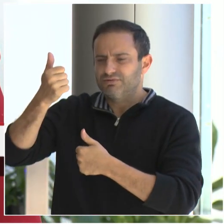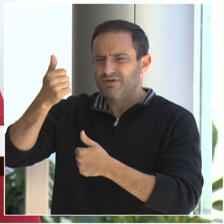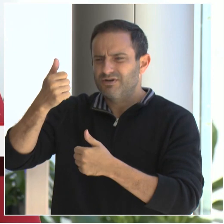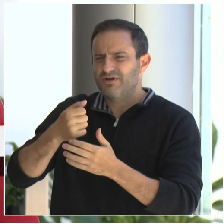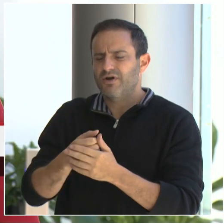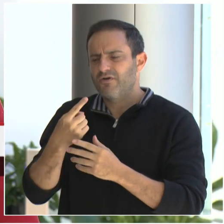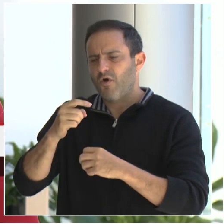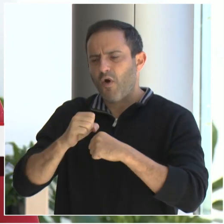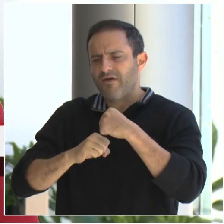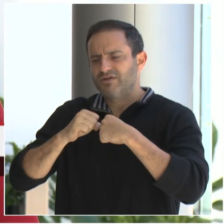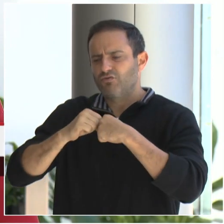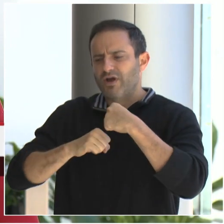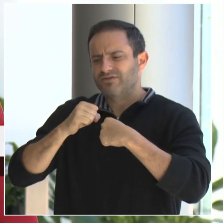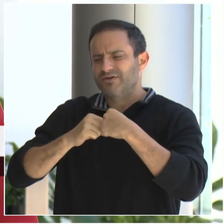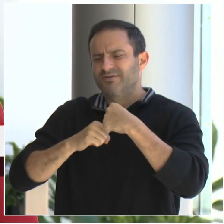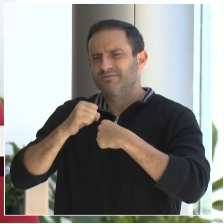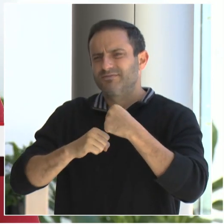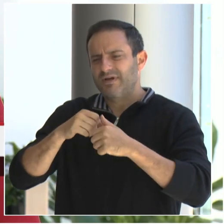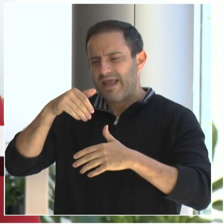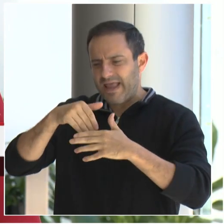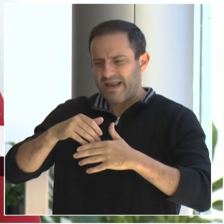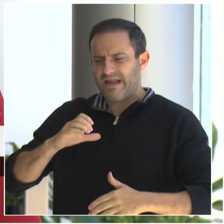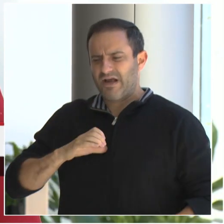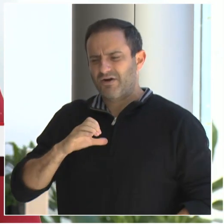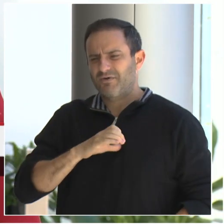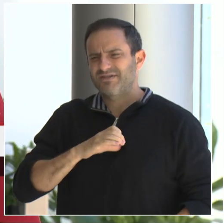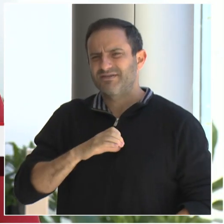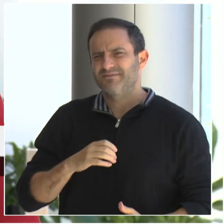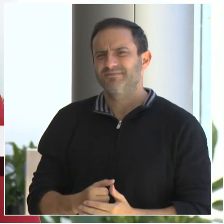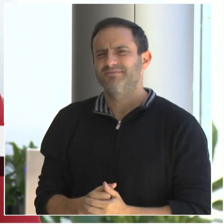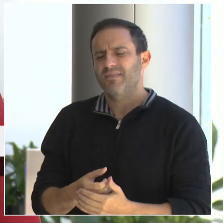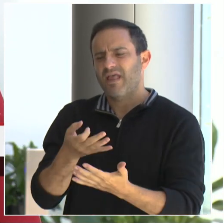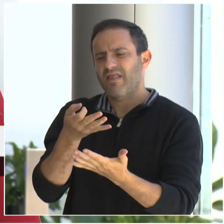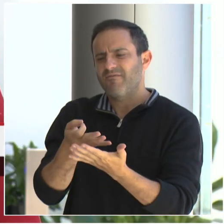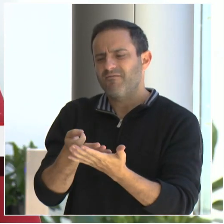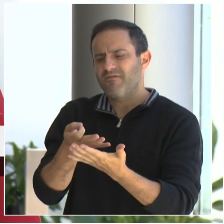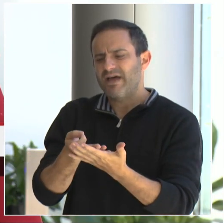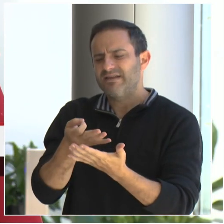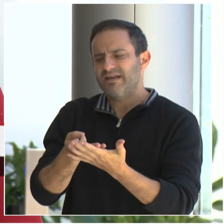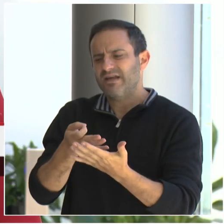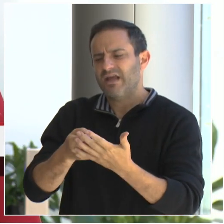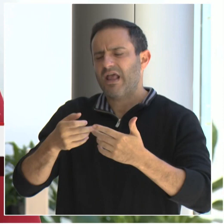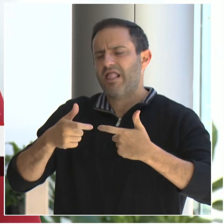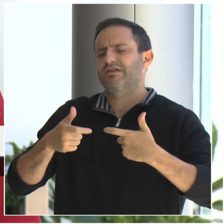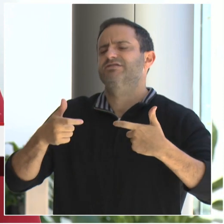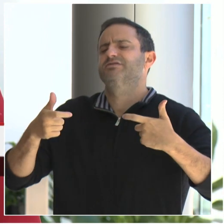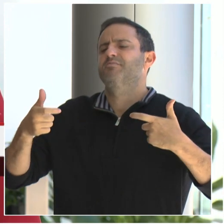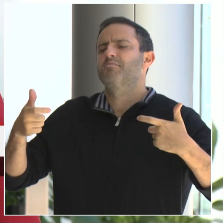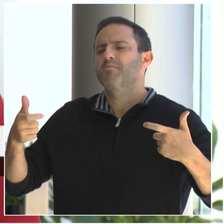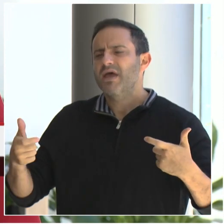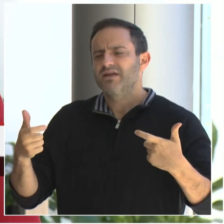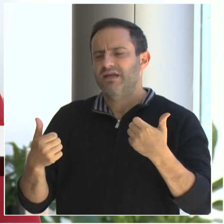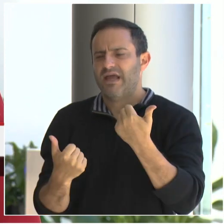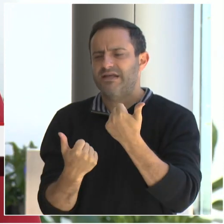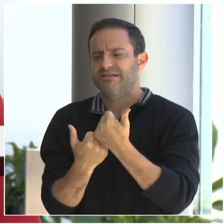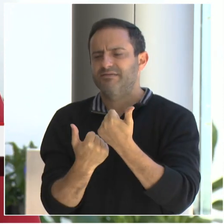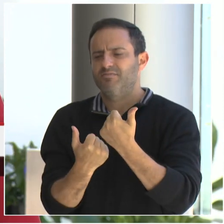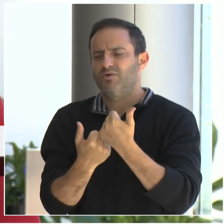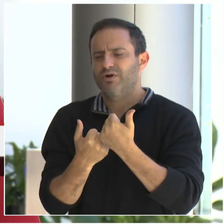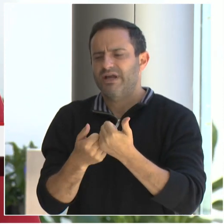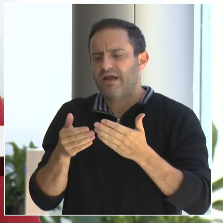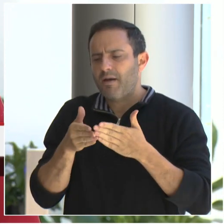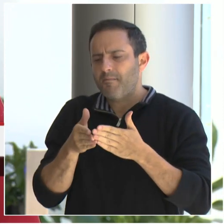and Infrastructure in Congress. Funding, expanding, and supporting